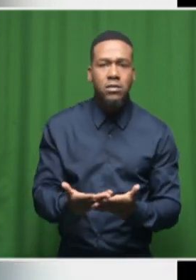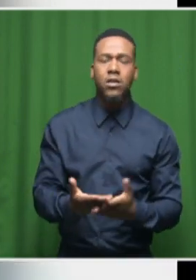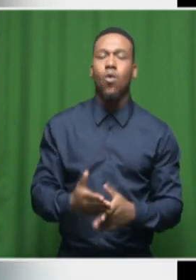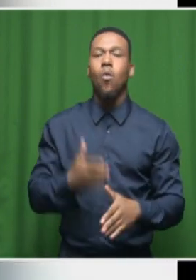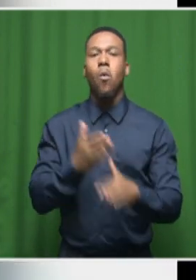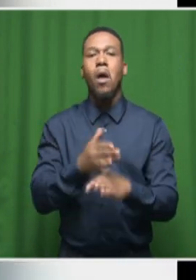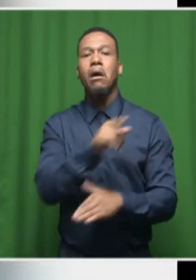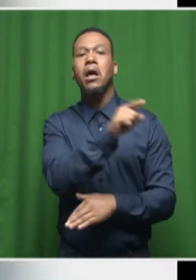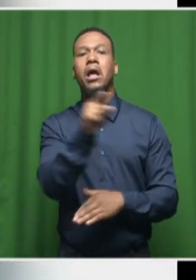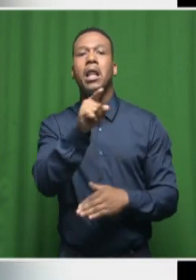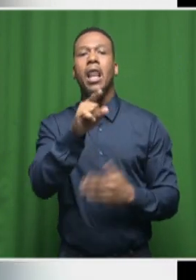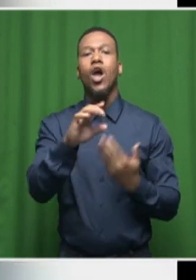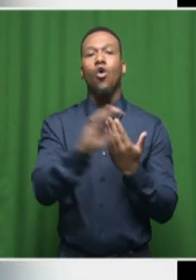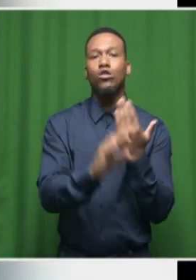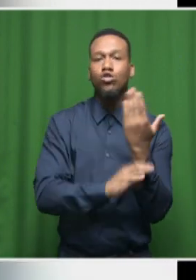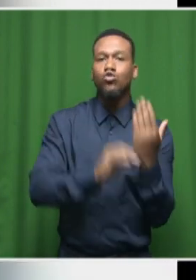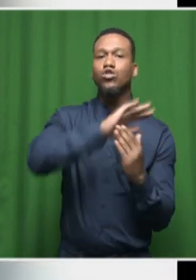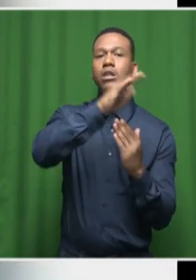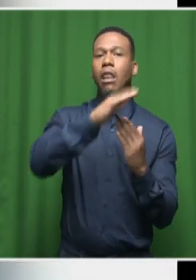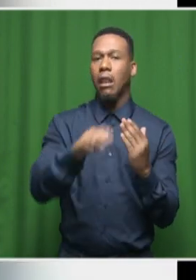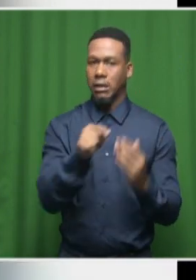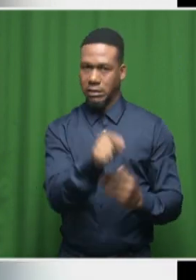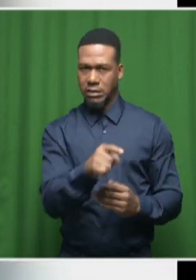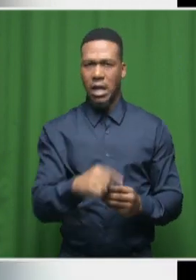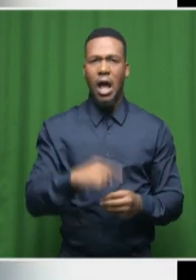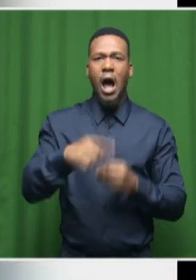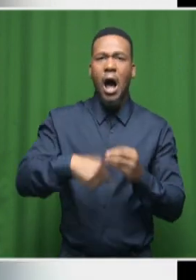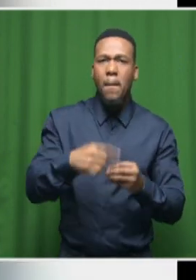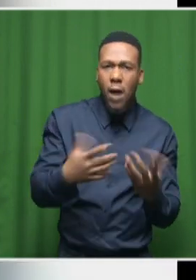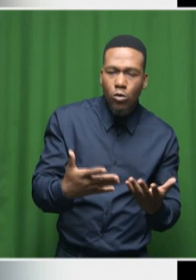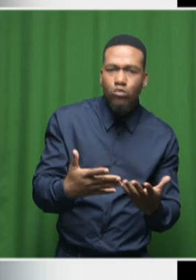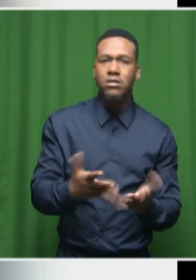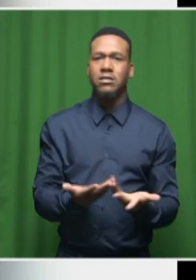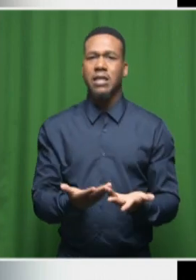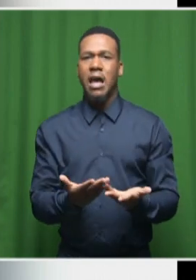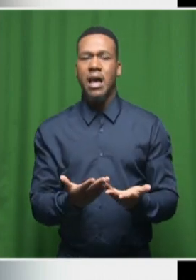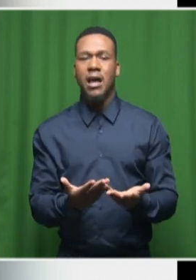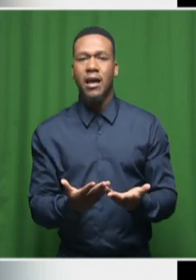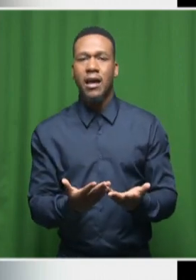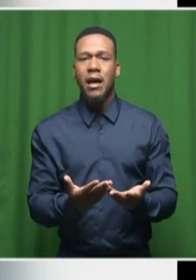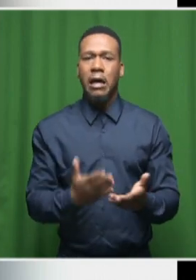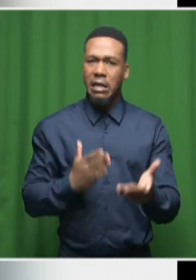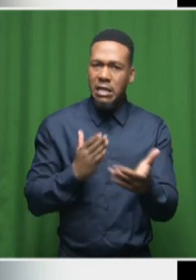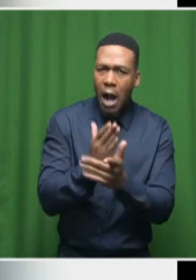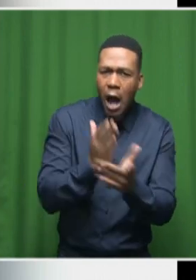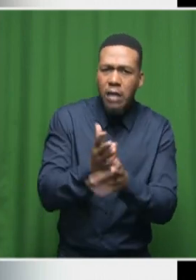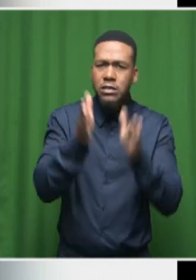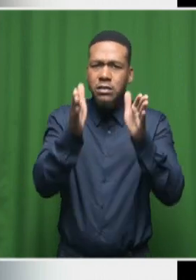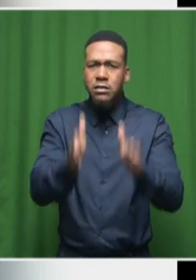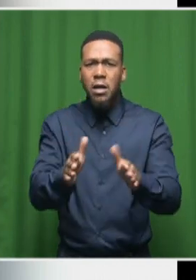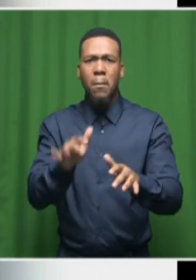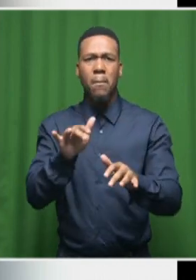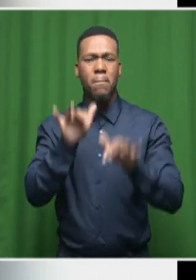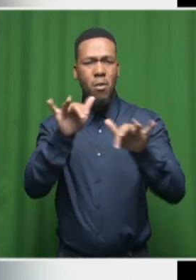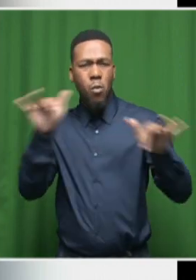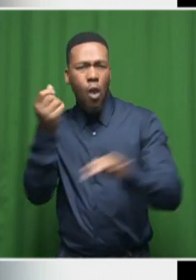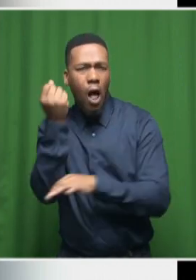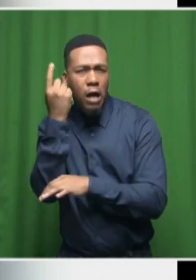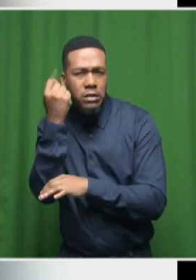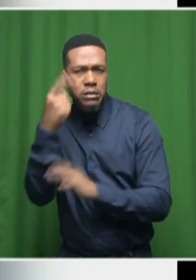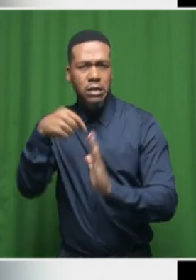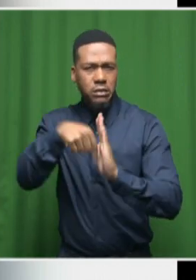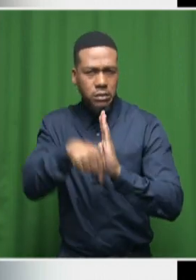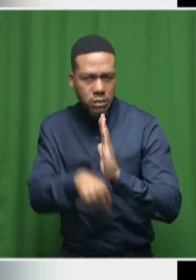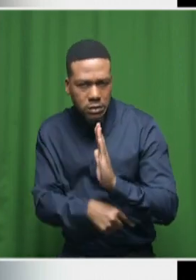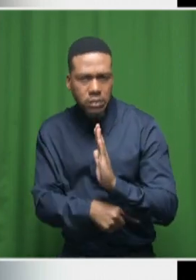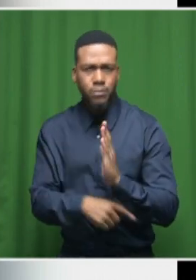Hill. So it's about civic activism. It's about all of us understanding what our rights are as citizens in terms of our